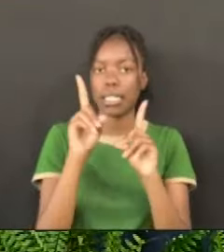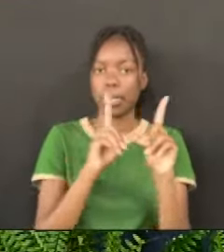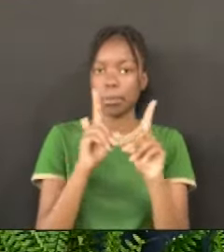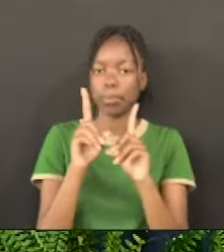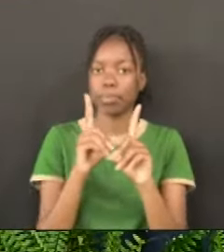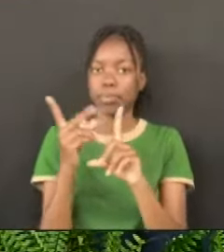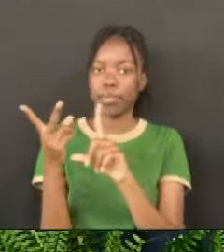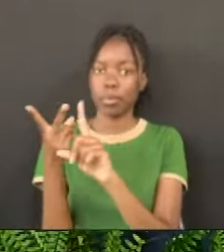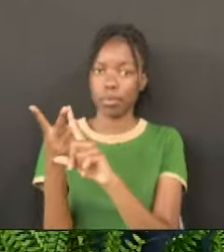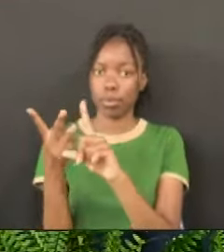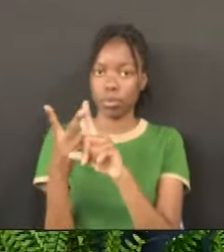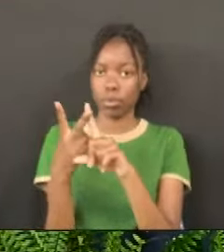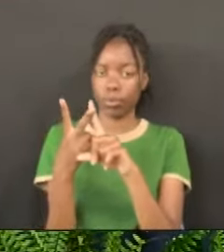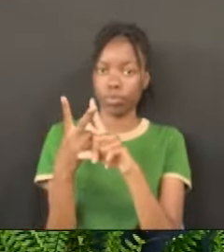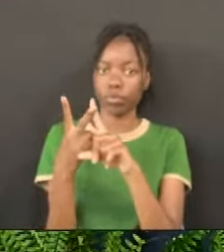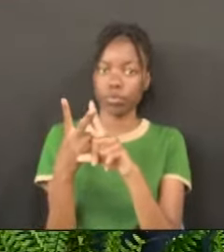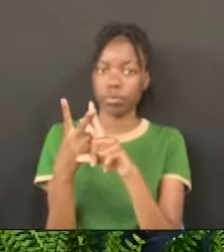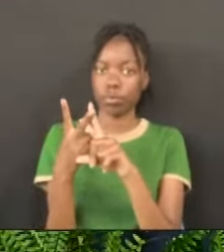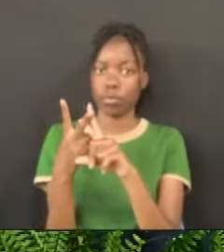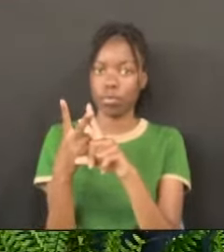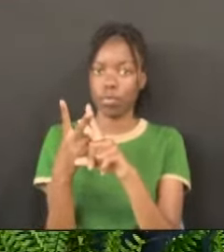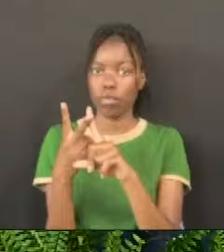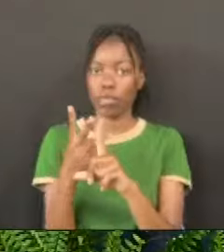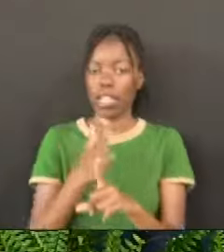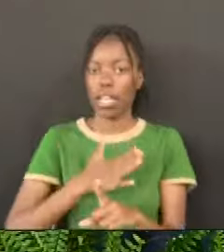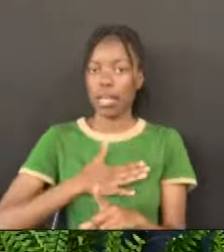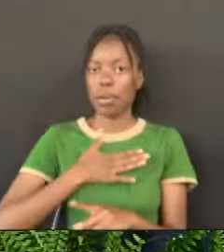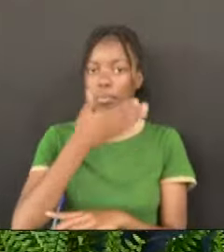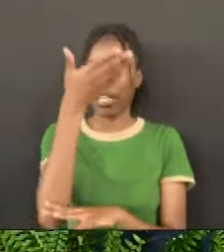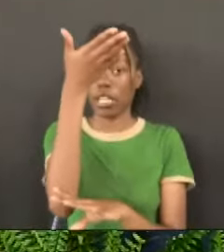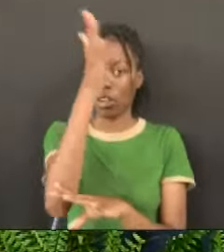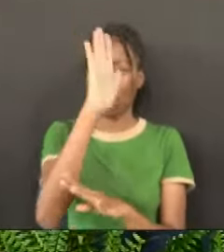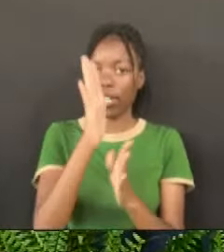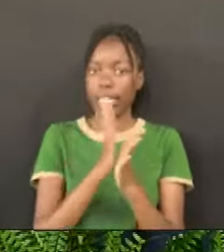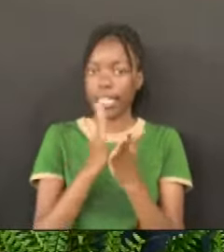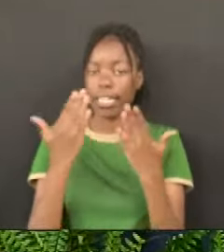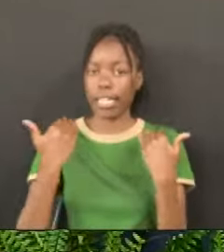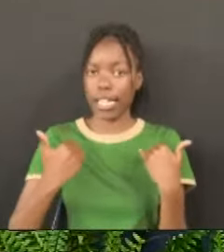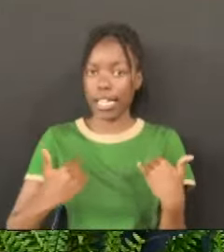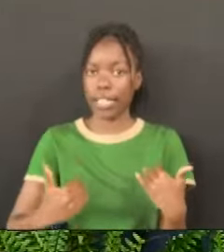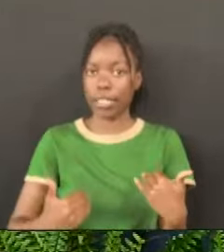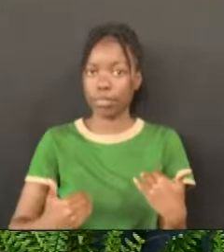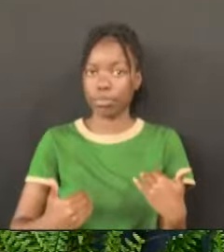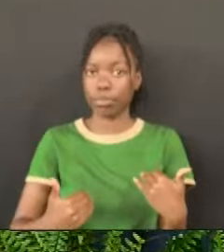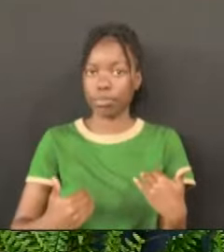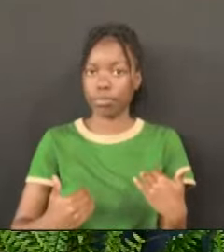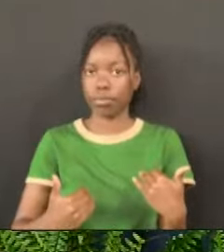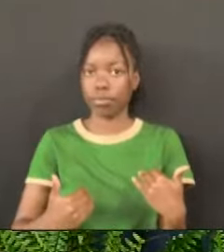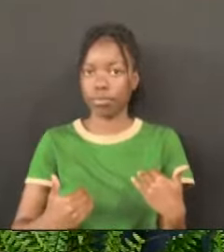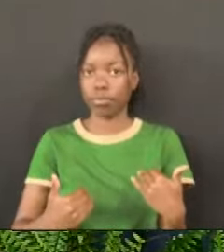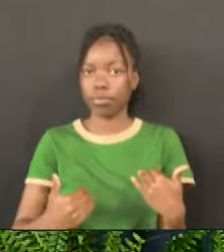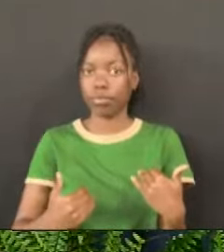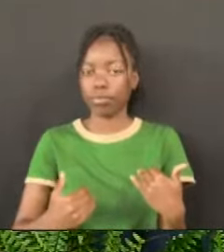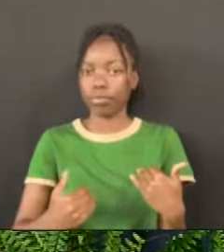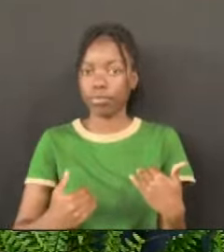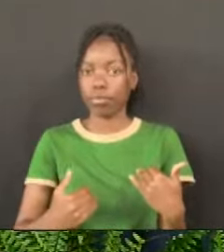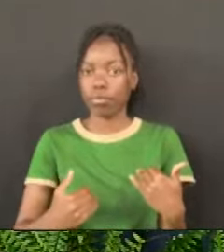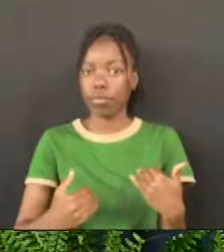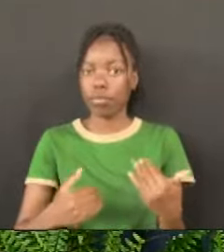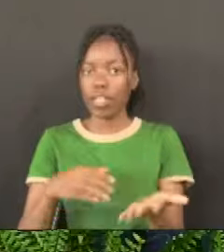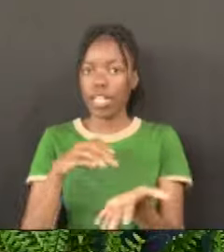Number two, my God and I anchors us in his